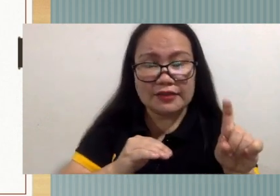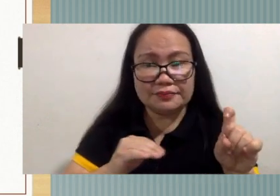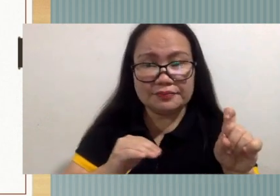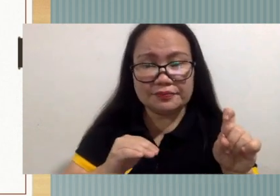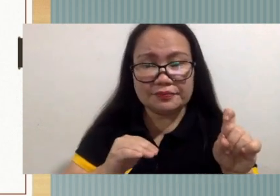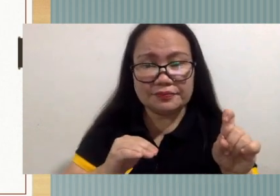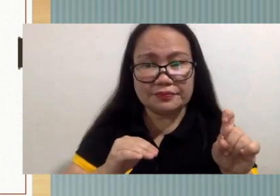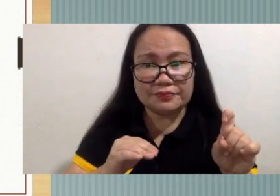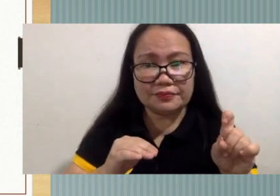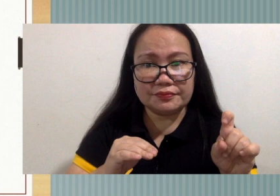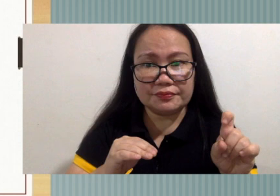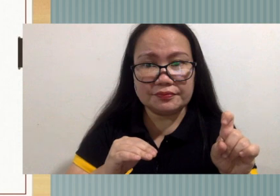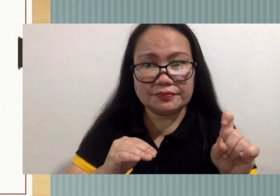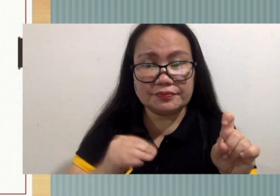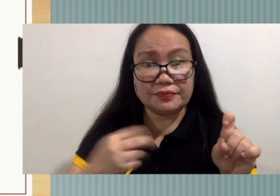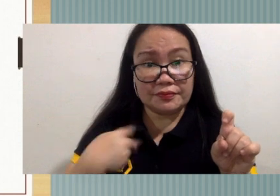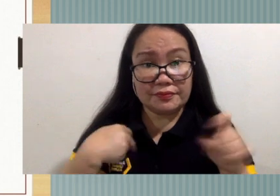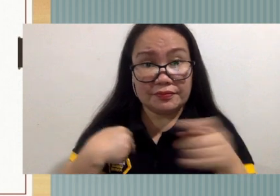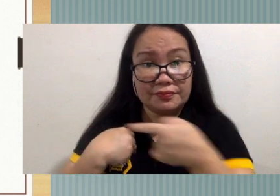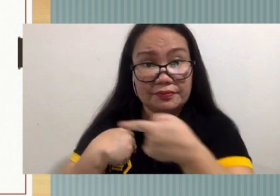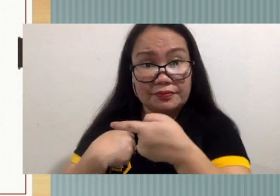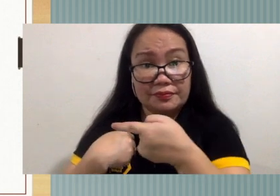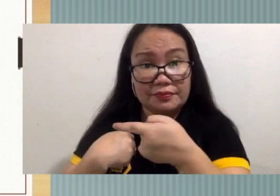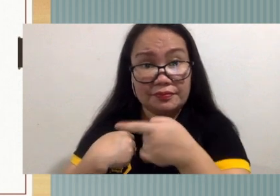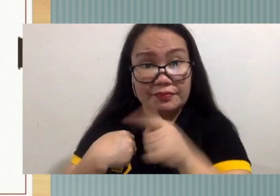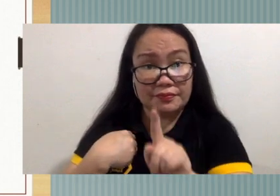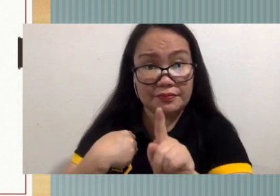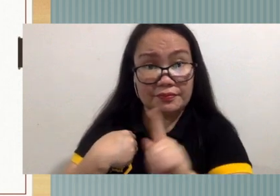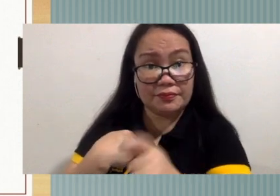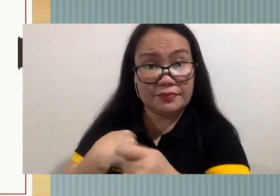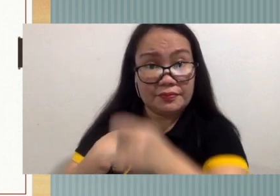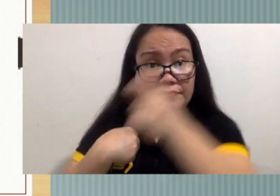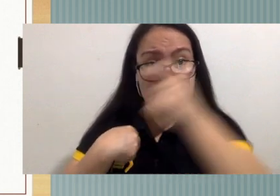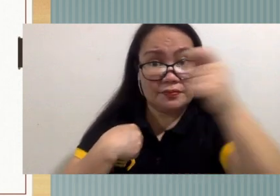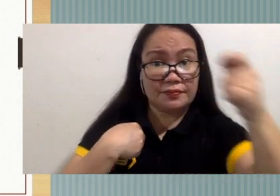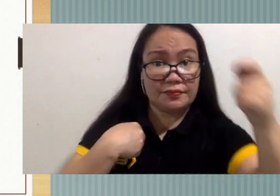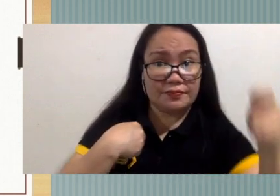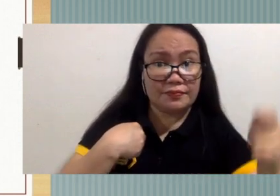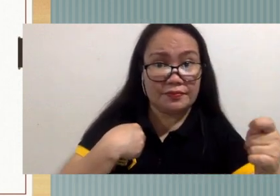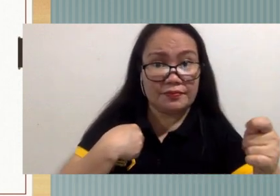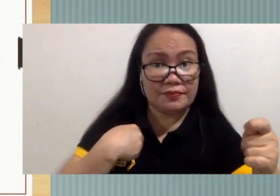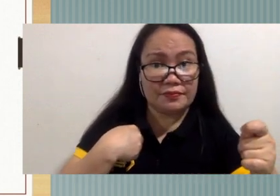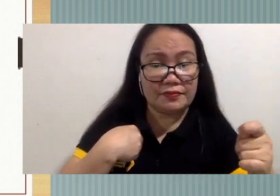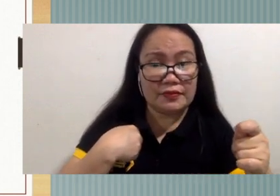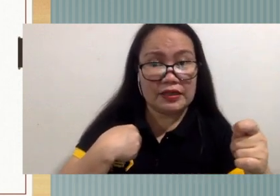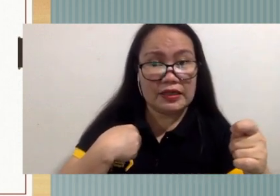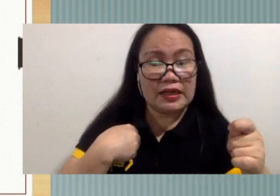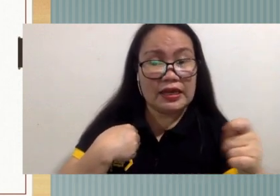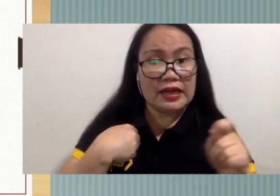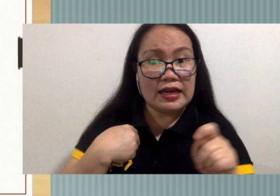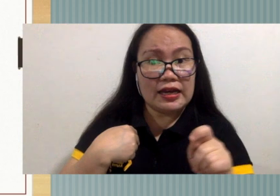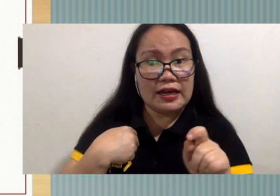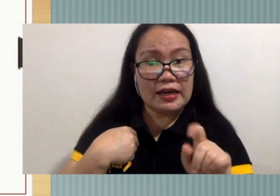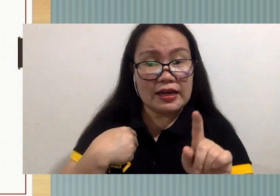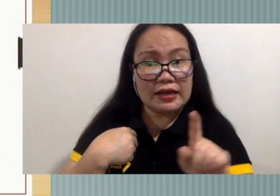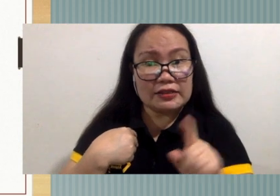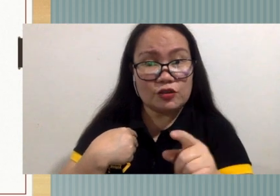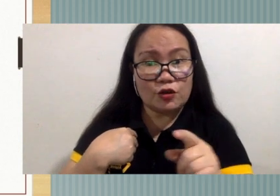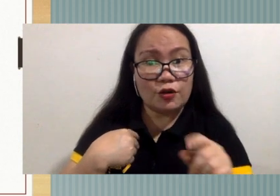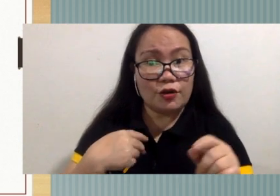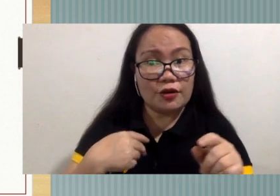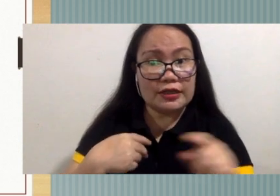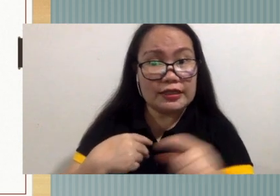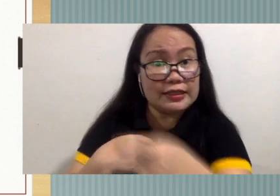11. So, since meron tayong minus 1 dito, ilipat na muna natin siya. So, that will become 3 times